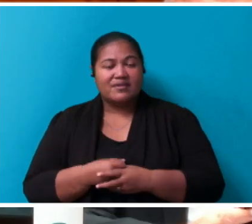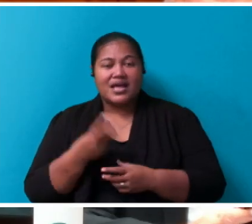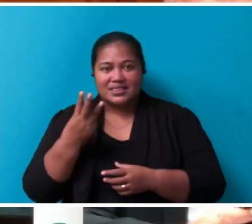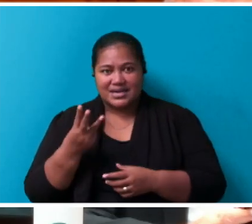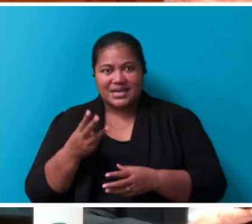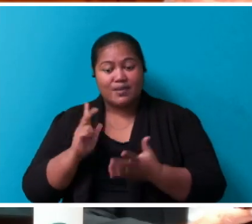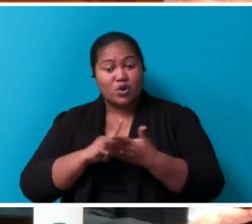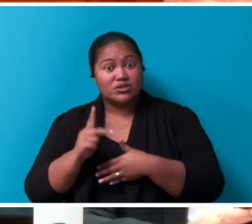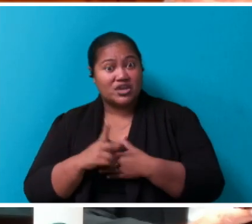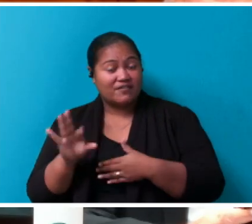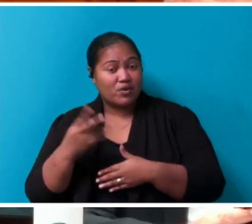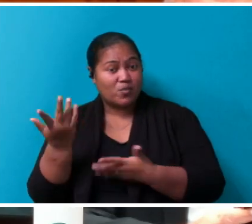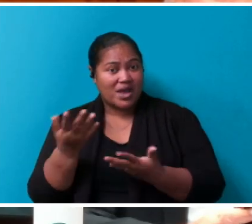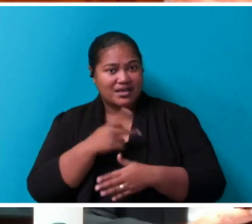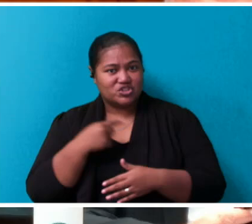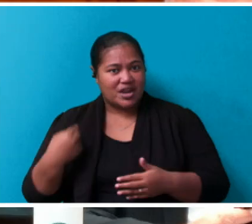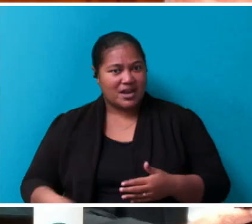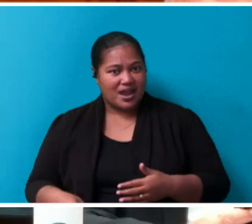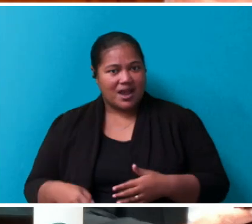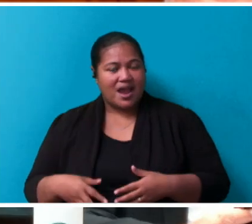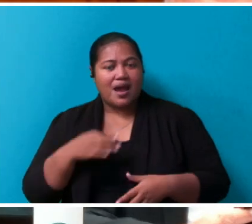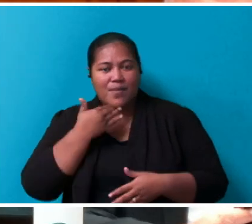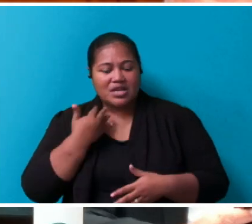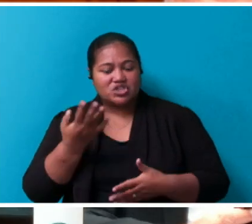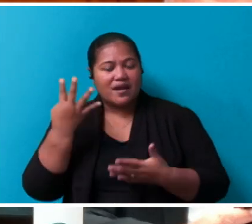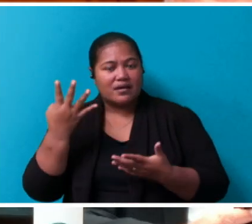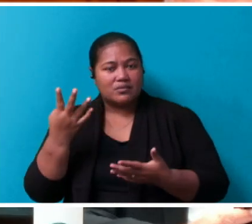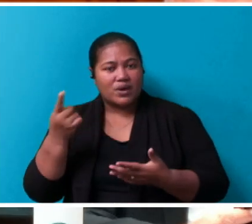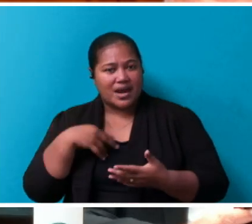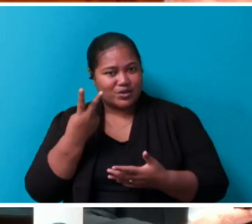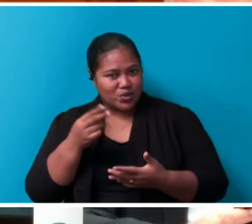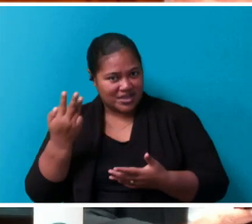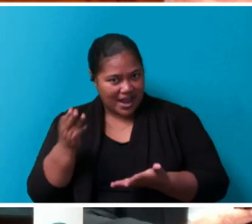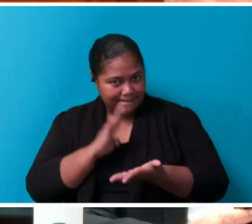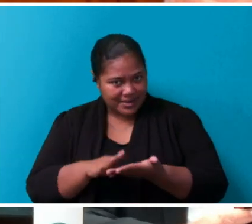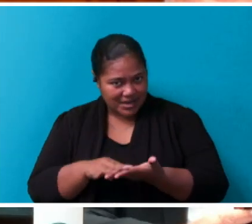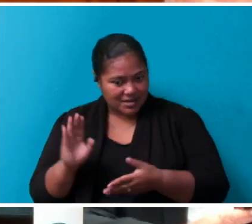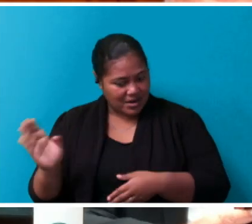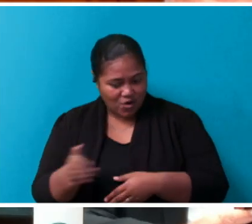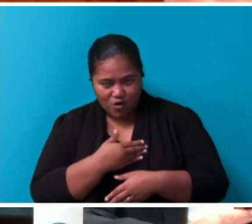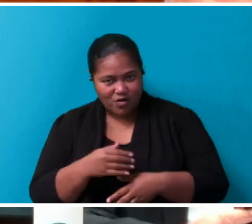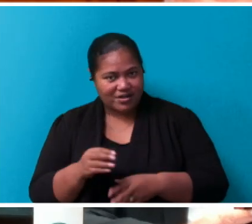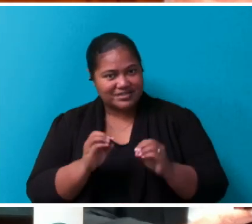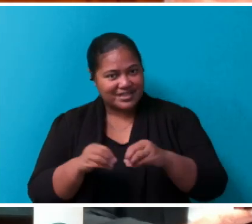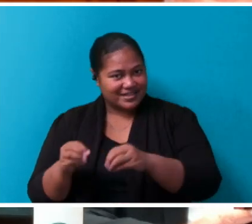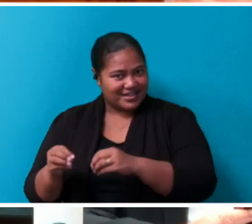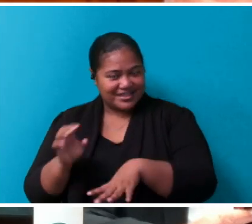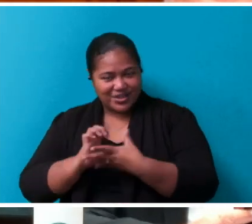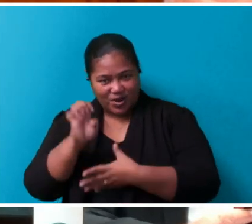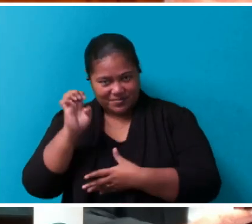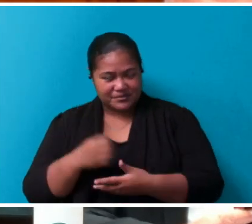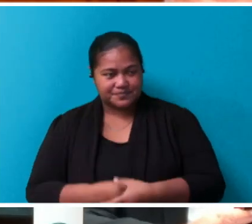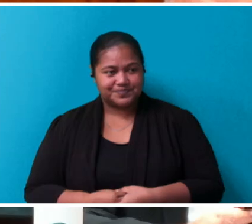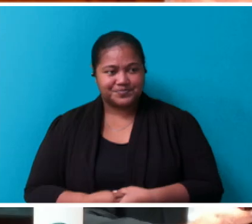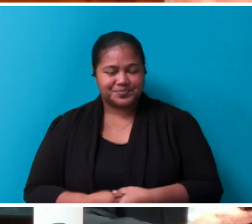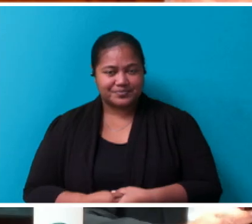from China valued at $129 million across various sectors in the economy. Concurrently, the